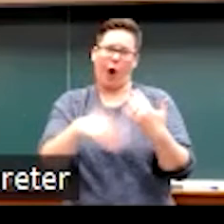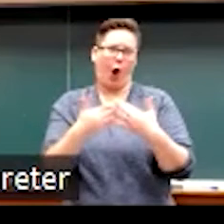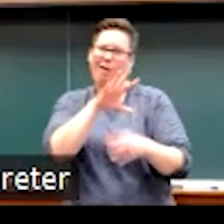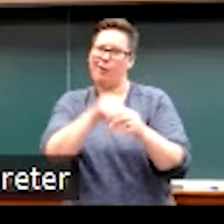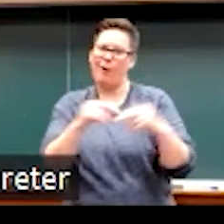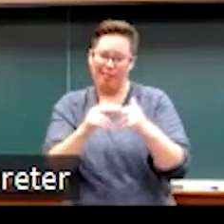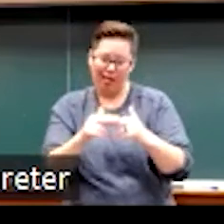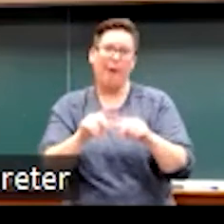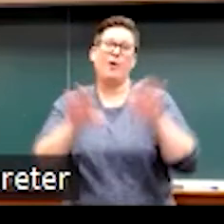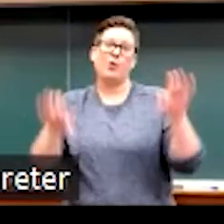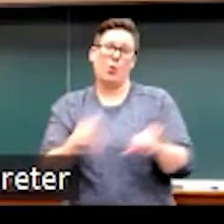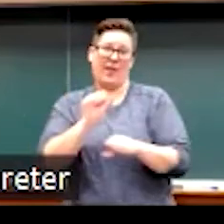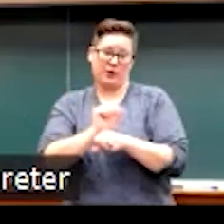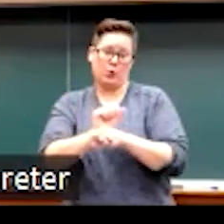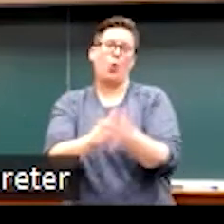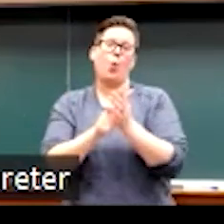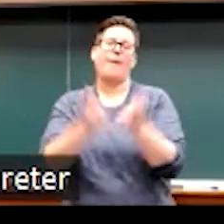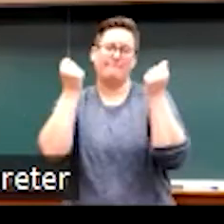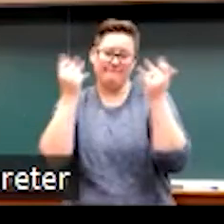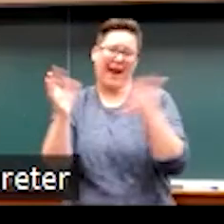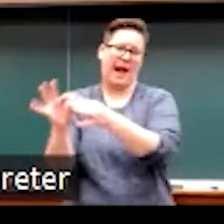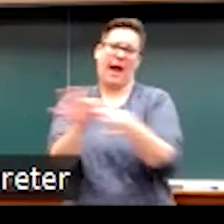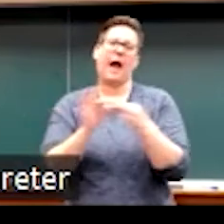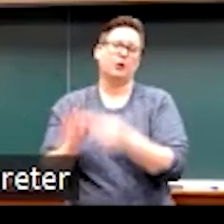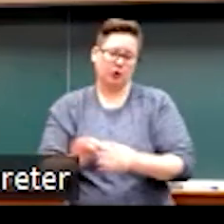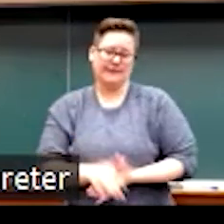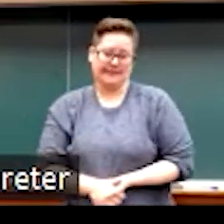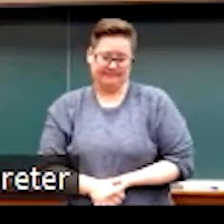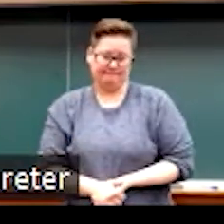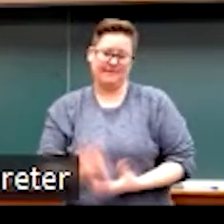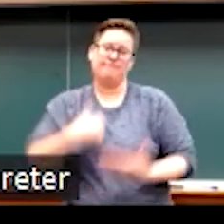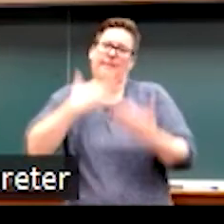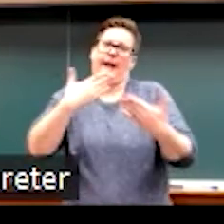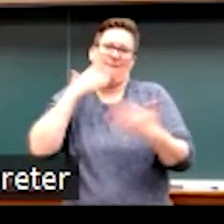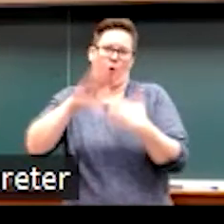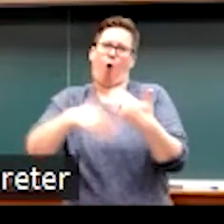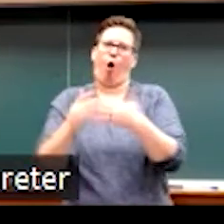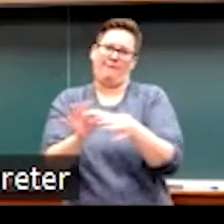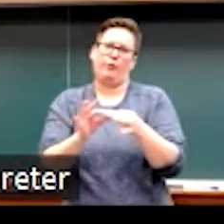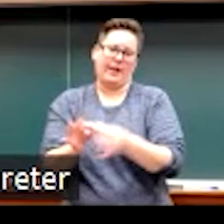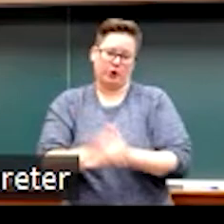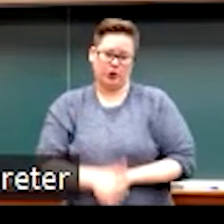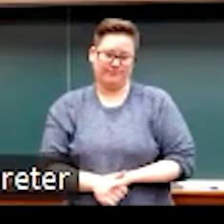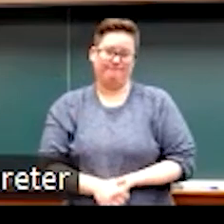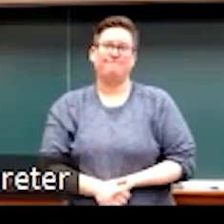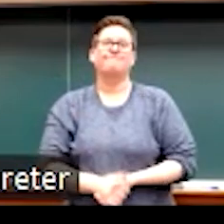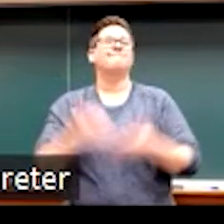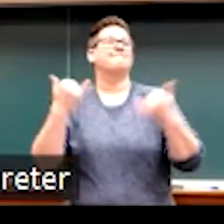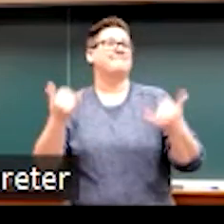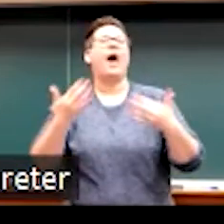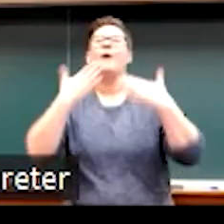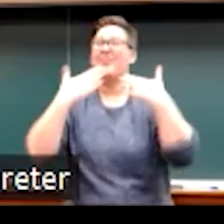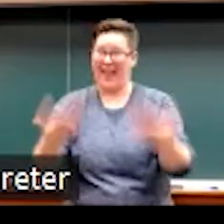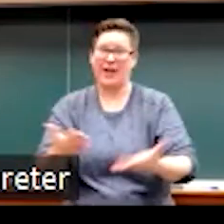included here, but to do this kind of work, you do need to connect with many other people. And I'm thankful for those relationships. And then at that point, I